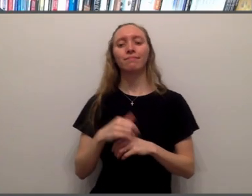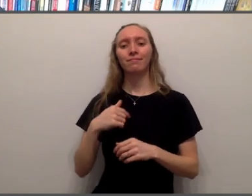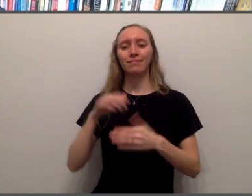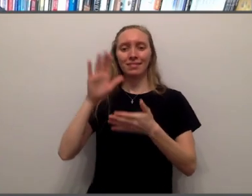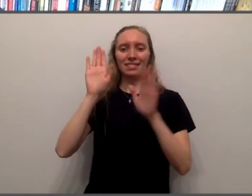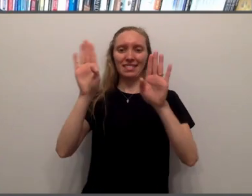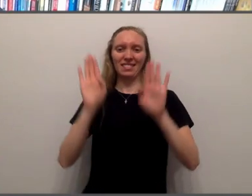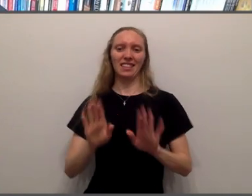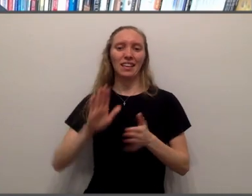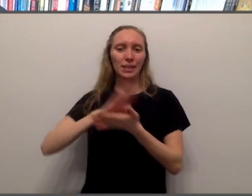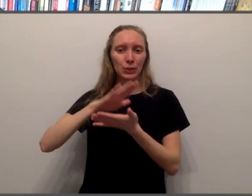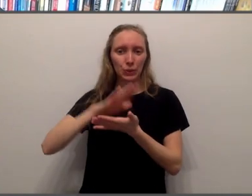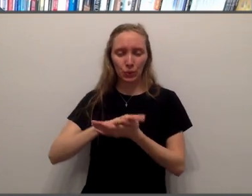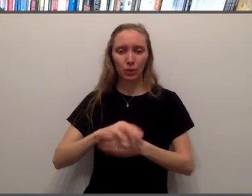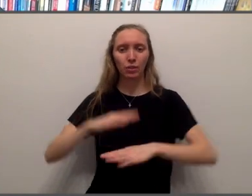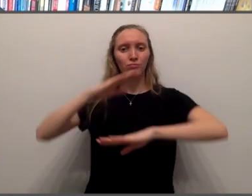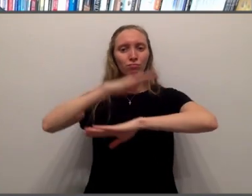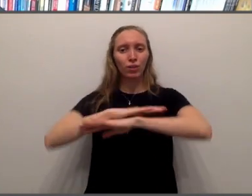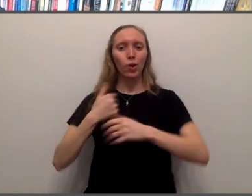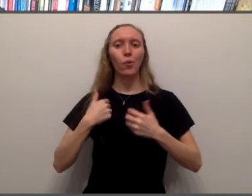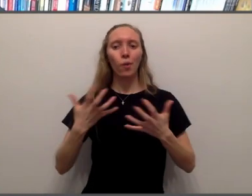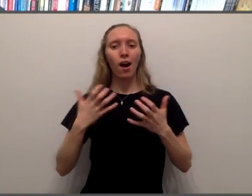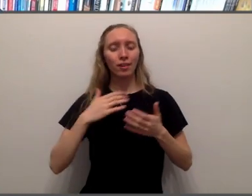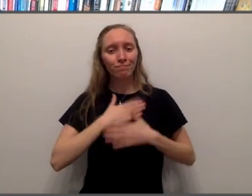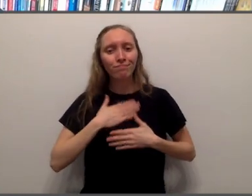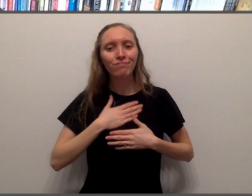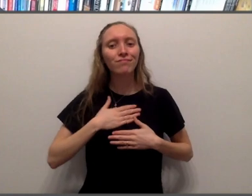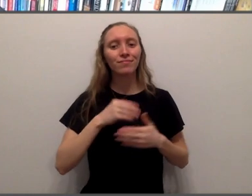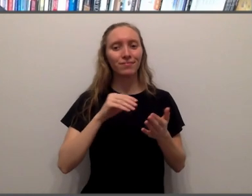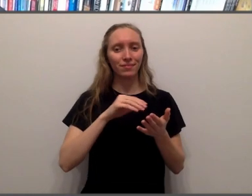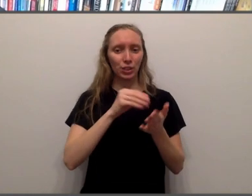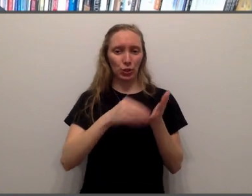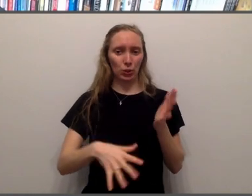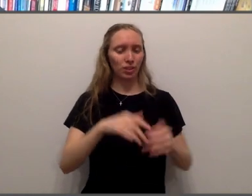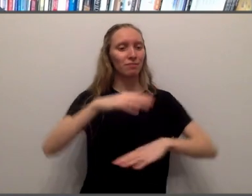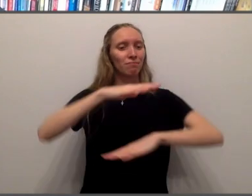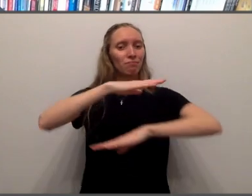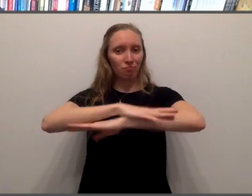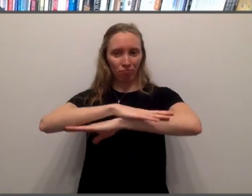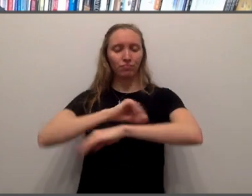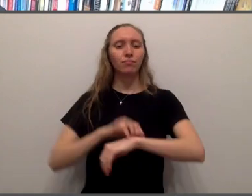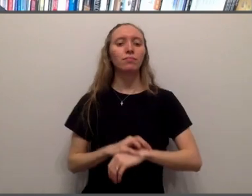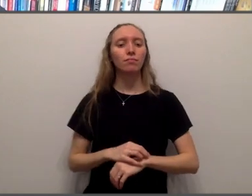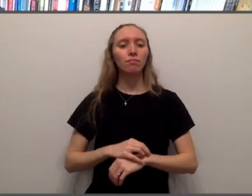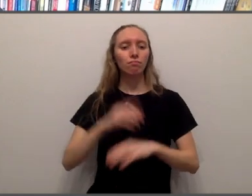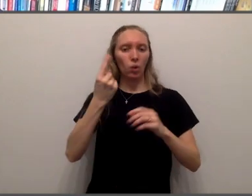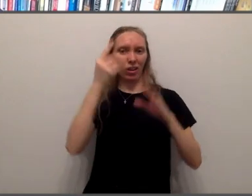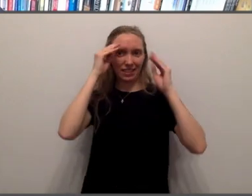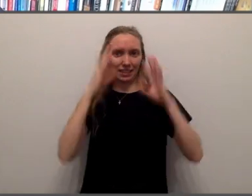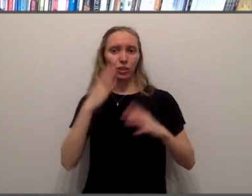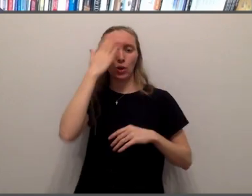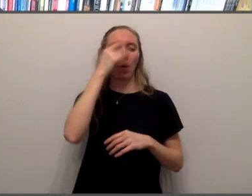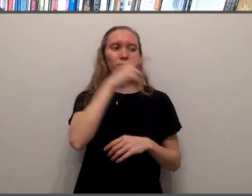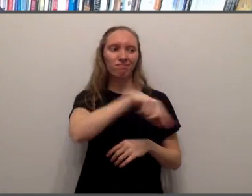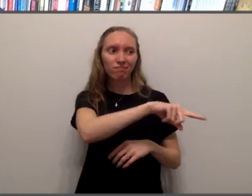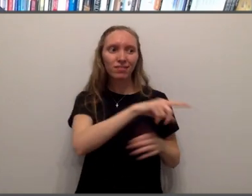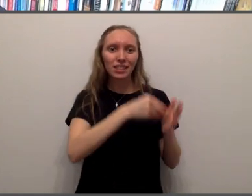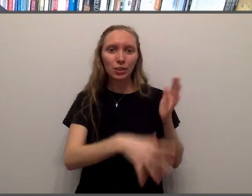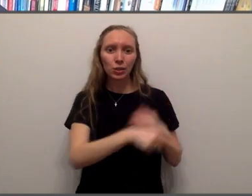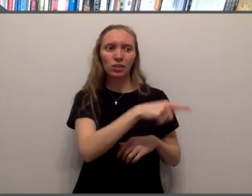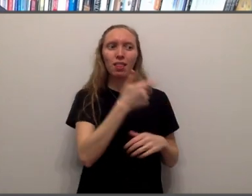huge feast to celebrate their students. And there was one particular teacher who knew that she had some greedy young men in her